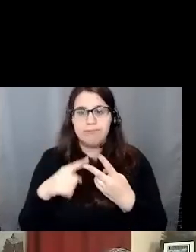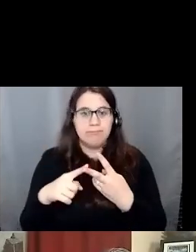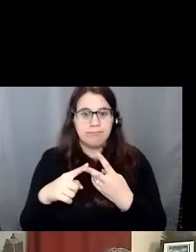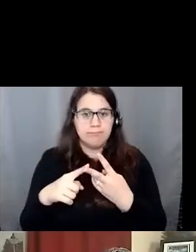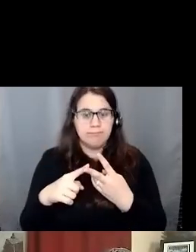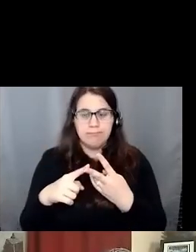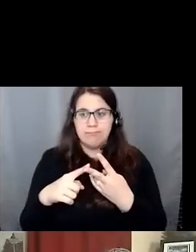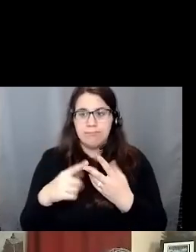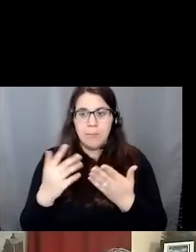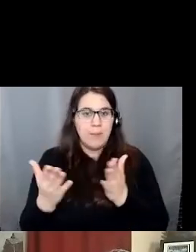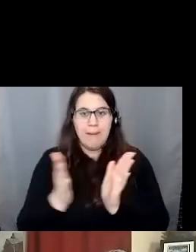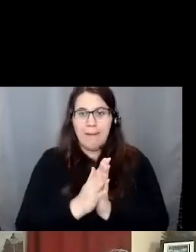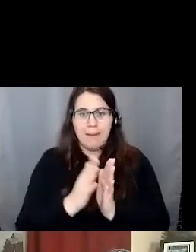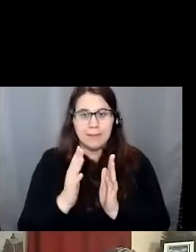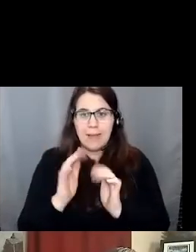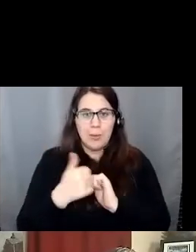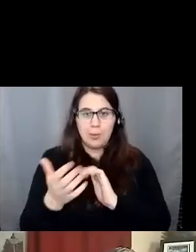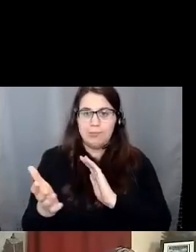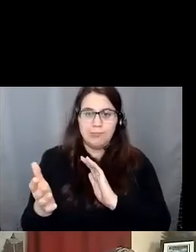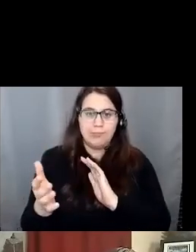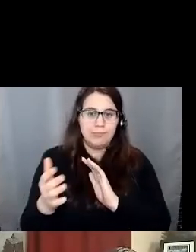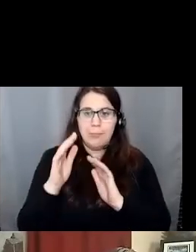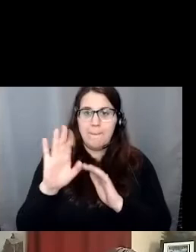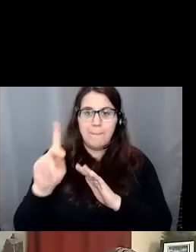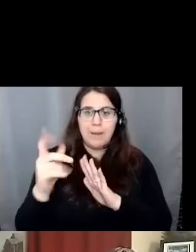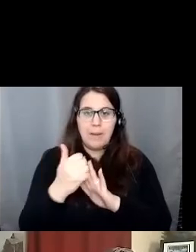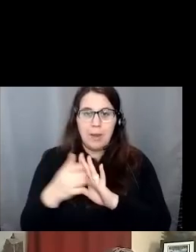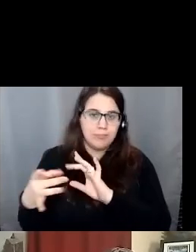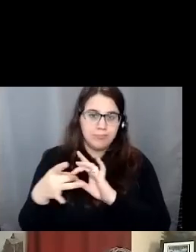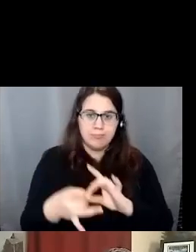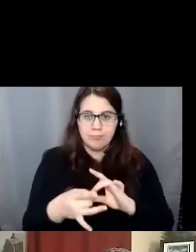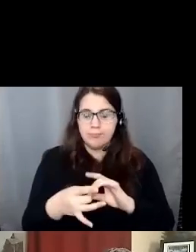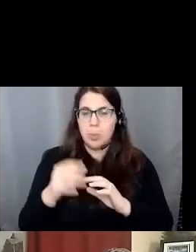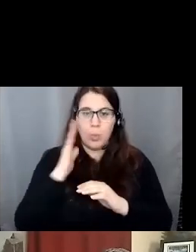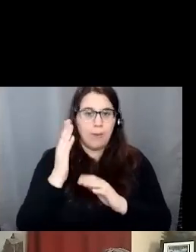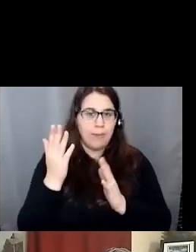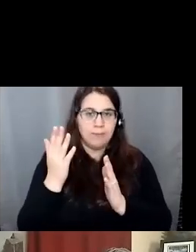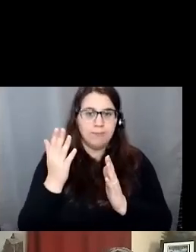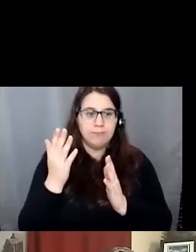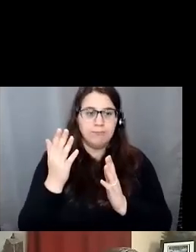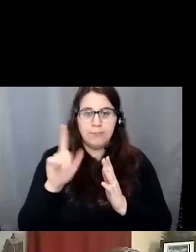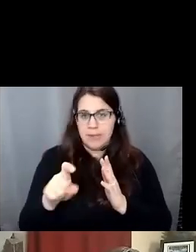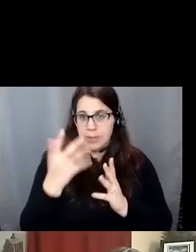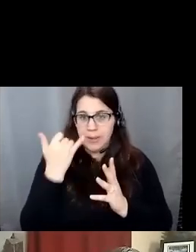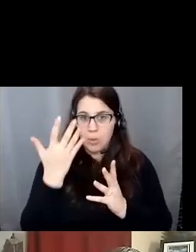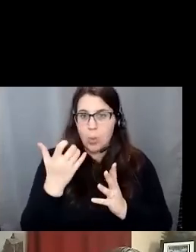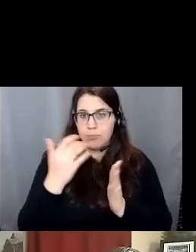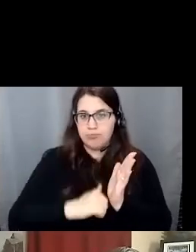through the process of attaching a bank account, and will also ask you if you want to set up recurring